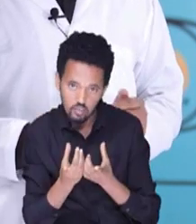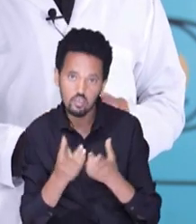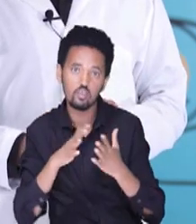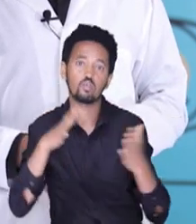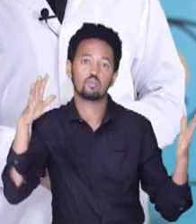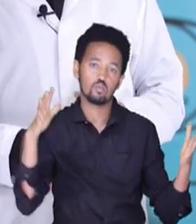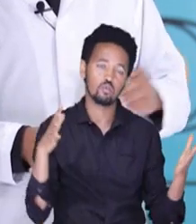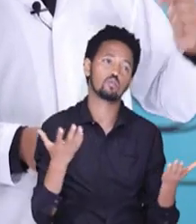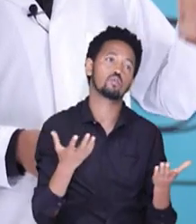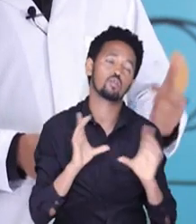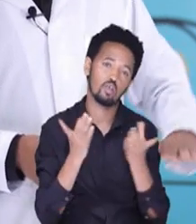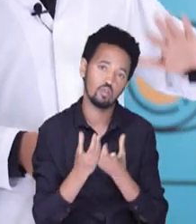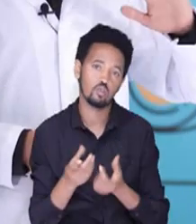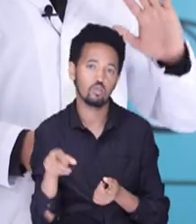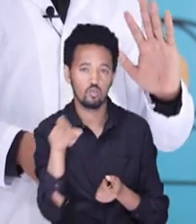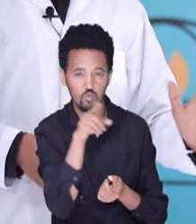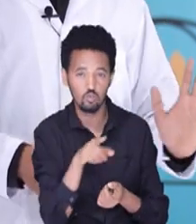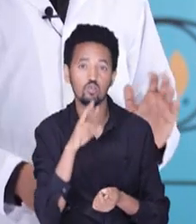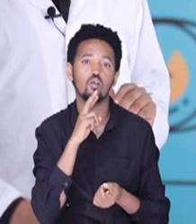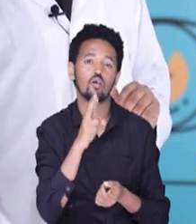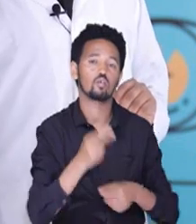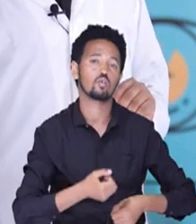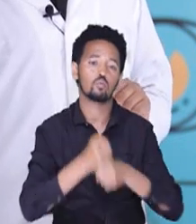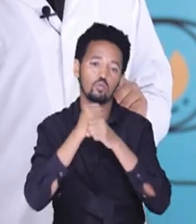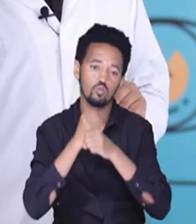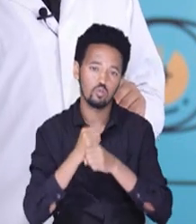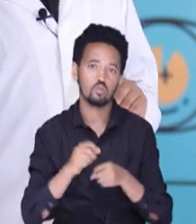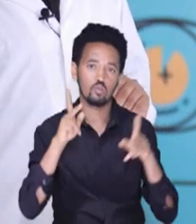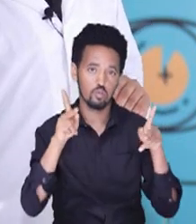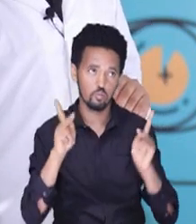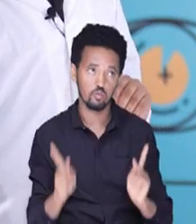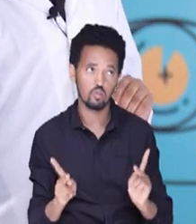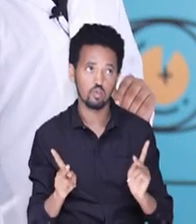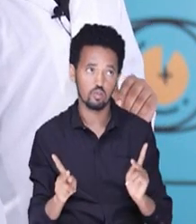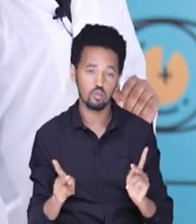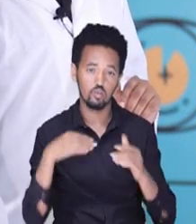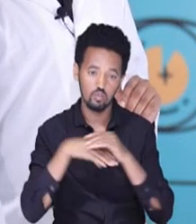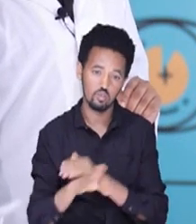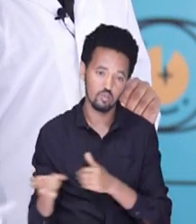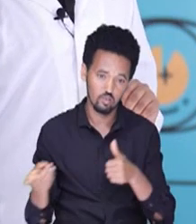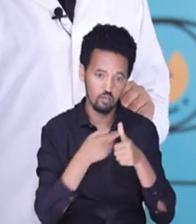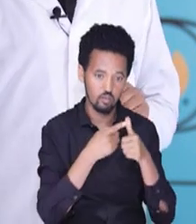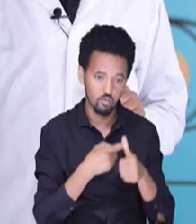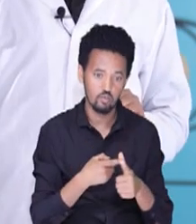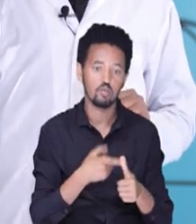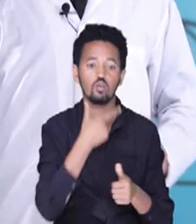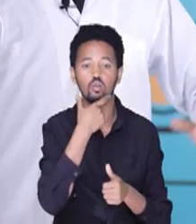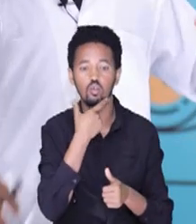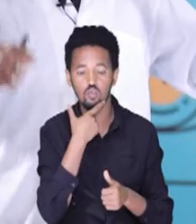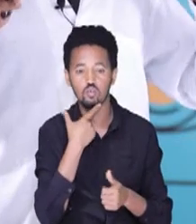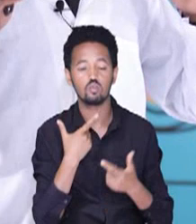and Puritans. Those are the supporters of the Parliament in the First English Civil